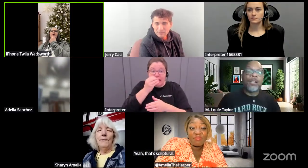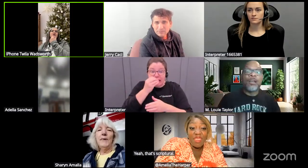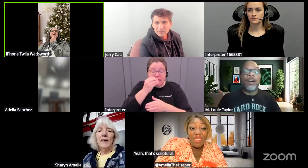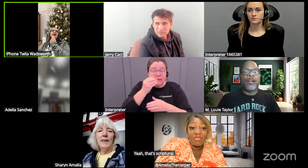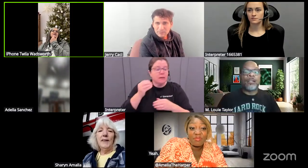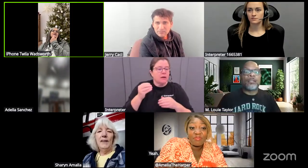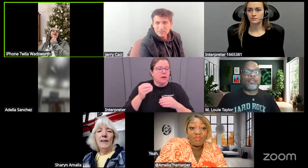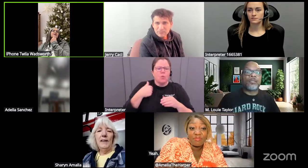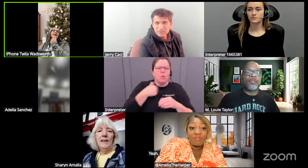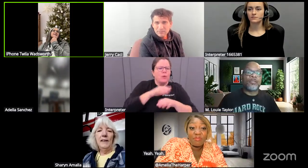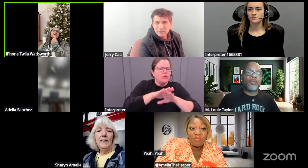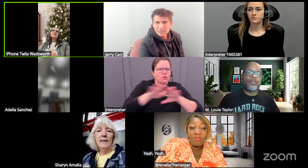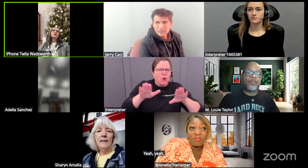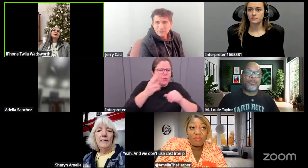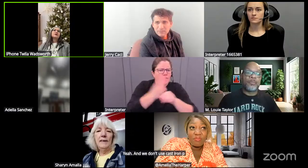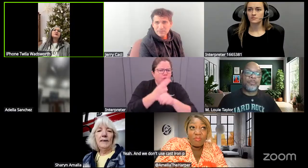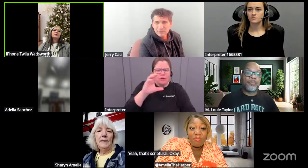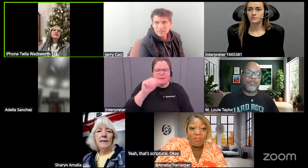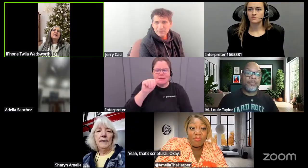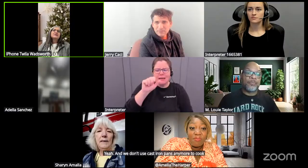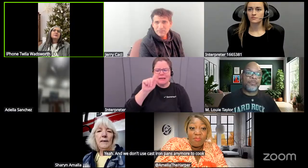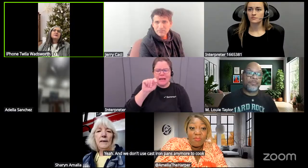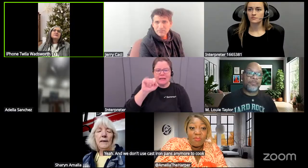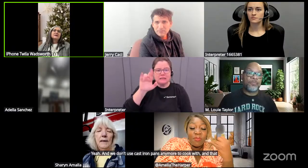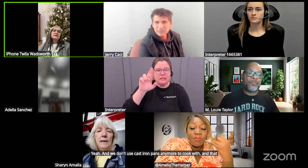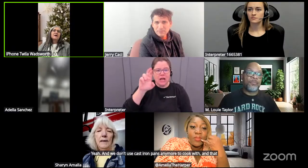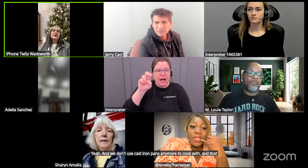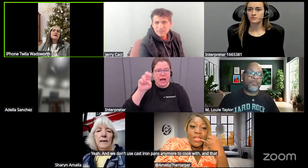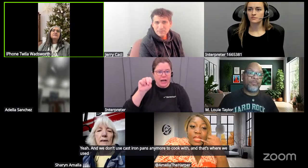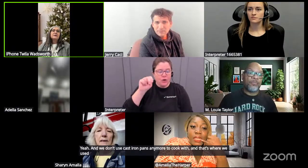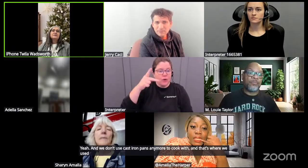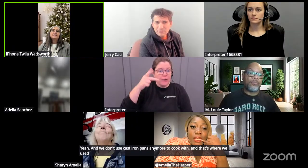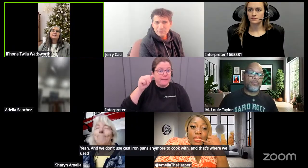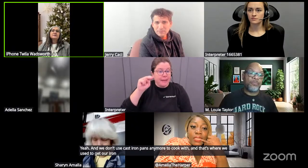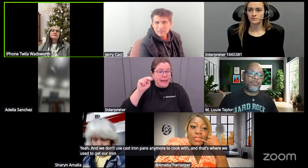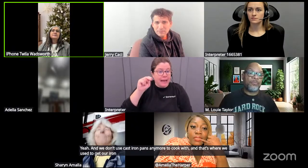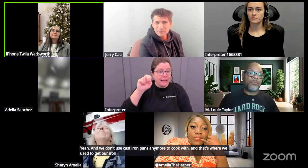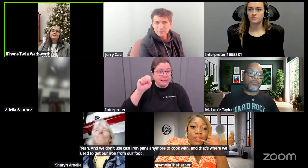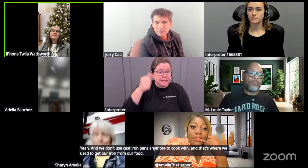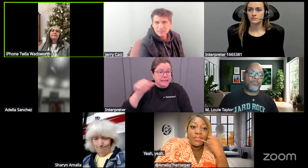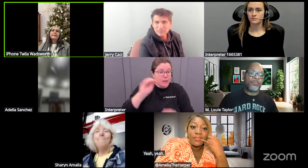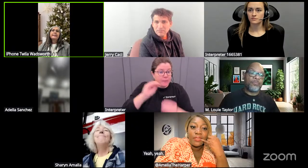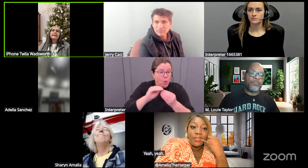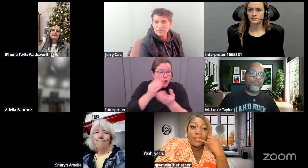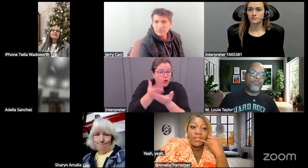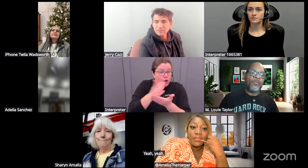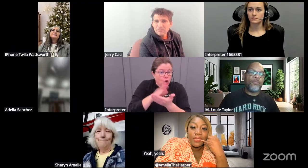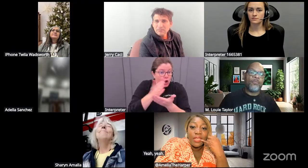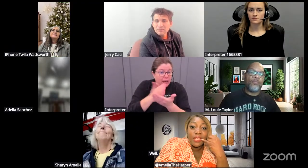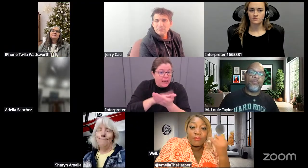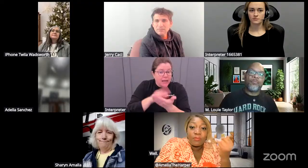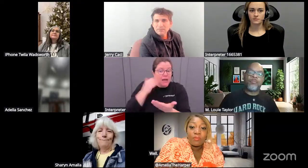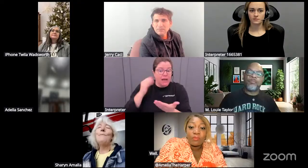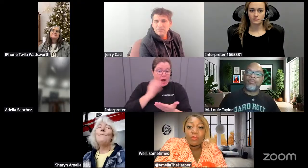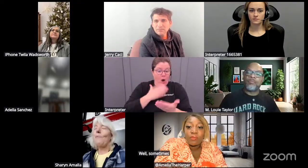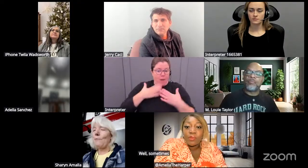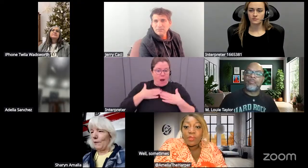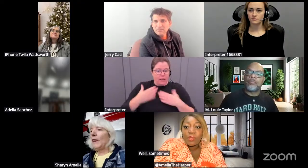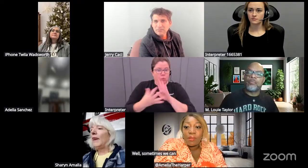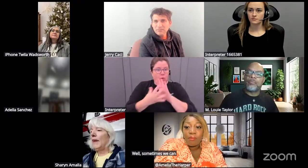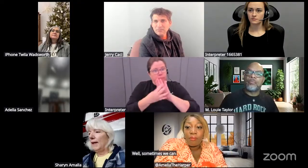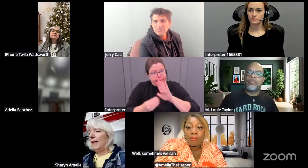we don't Yeah. use cast iron pans anymore to cook with, and that's where we used to get our iron from our food. Well, sometimes we